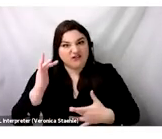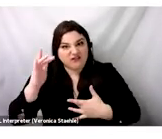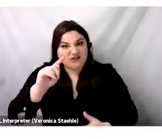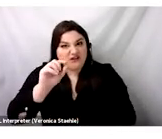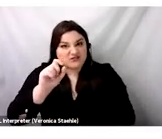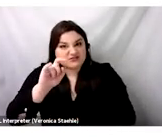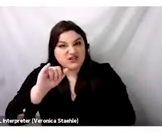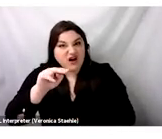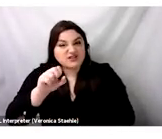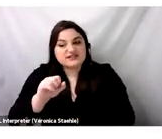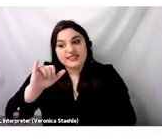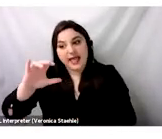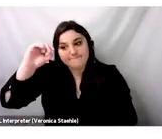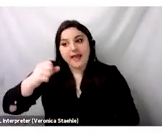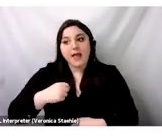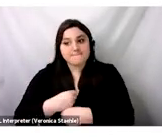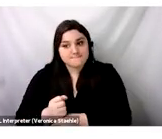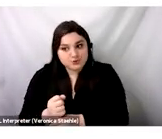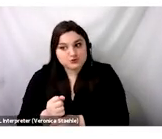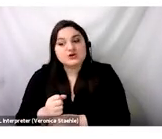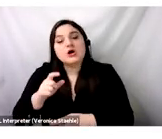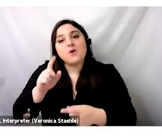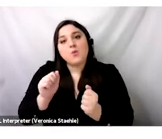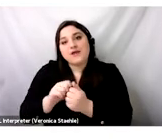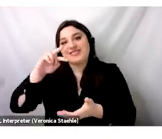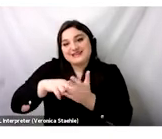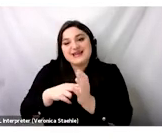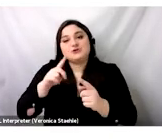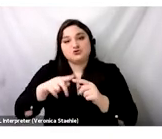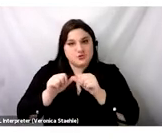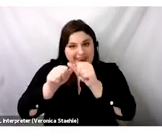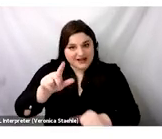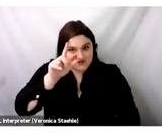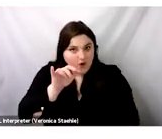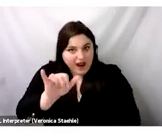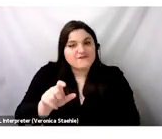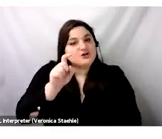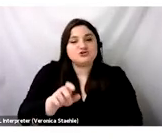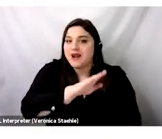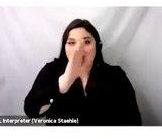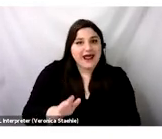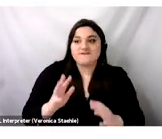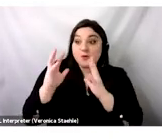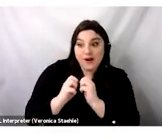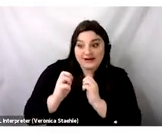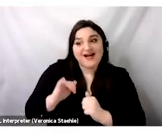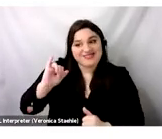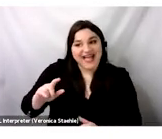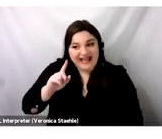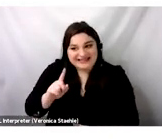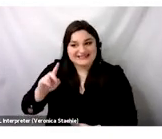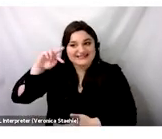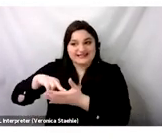created in order to specifically never break down. So they're created to continue, and they're created to,